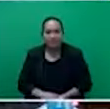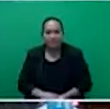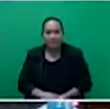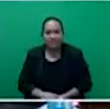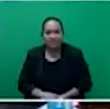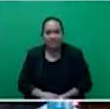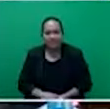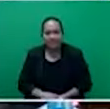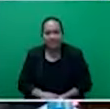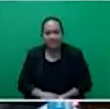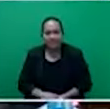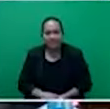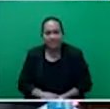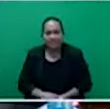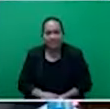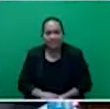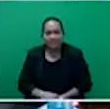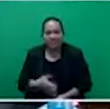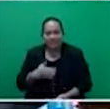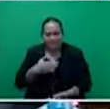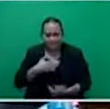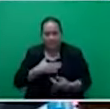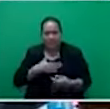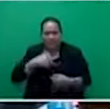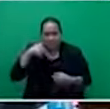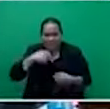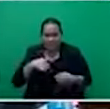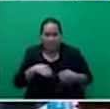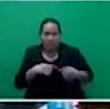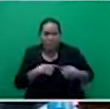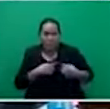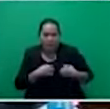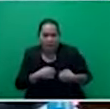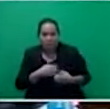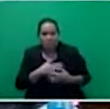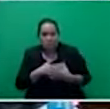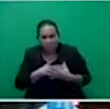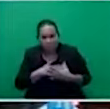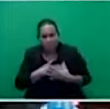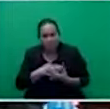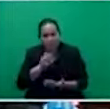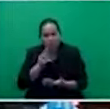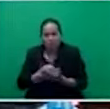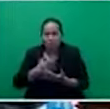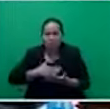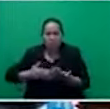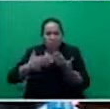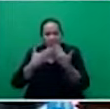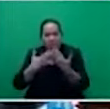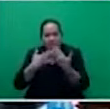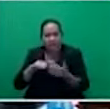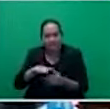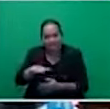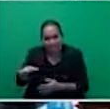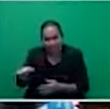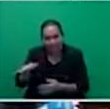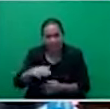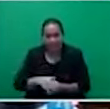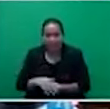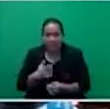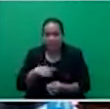And from the bottom of my heart, I really wish to thank them, sir, because the way